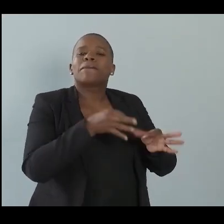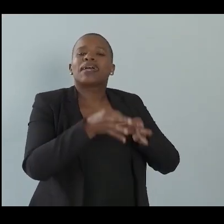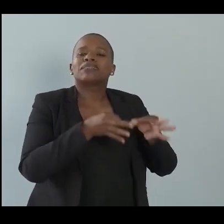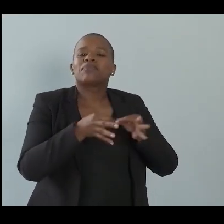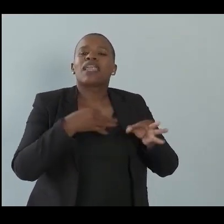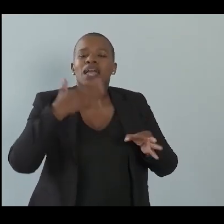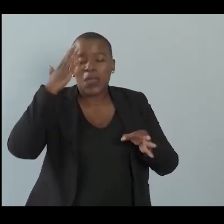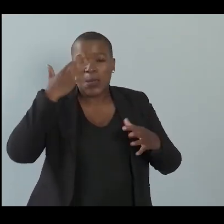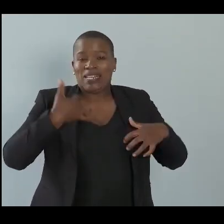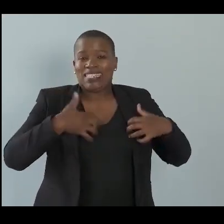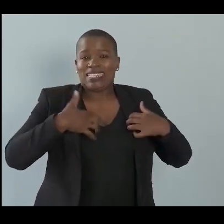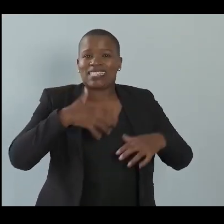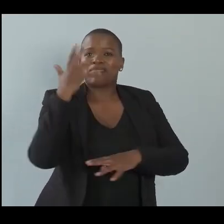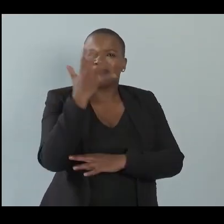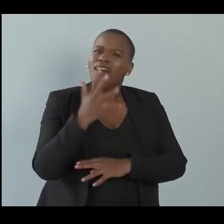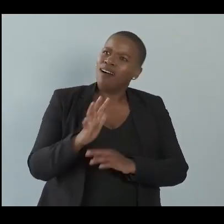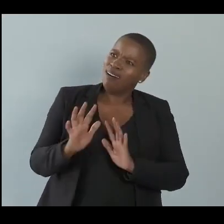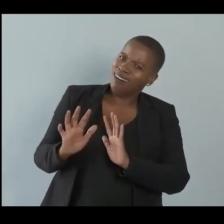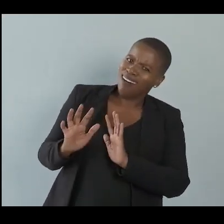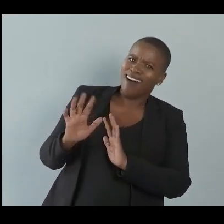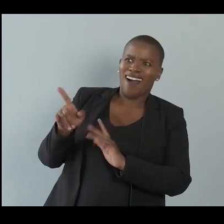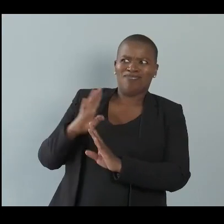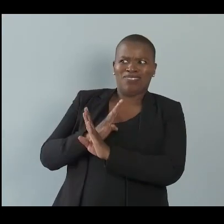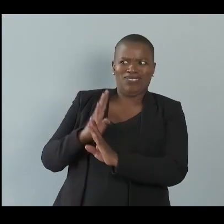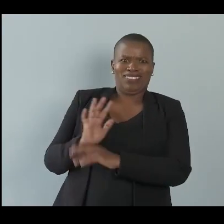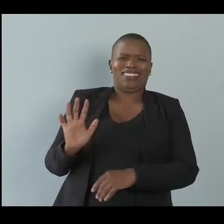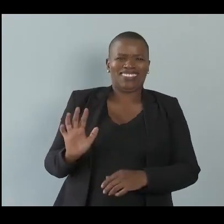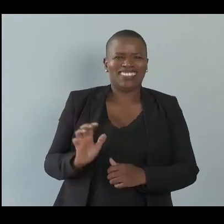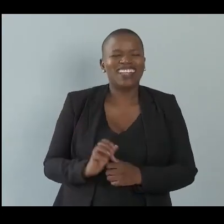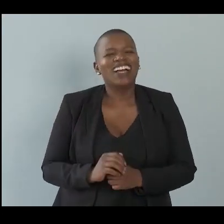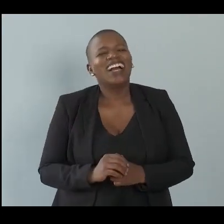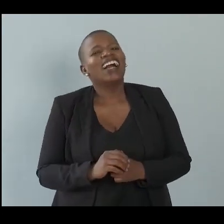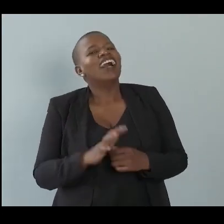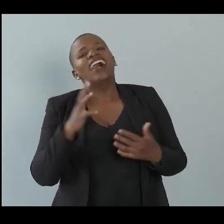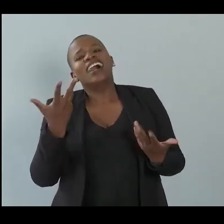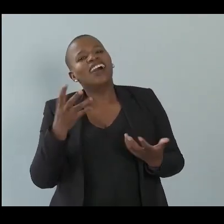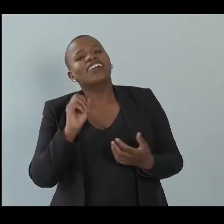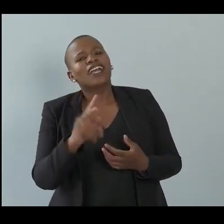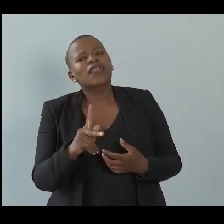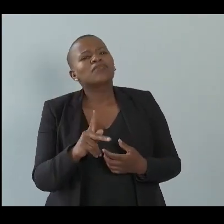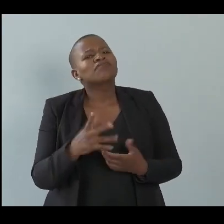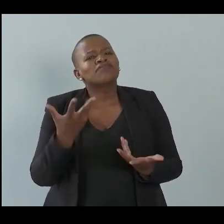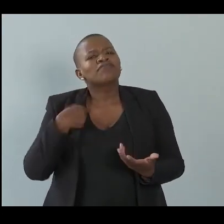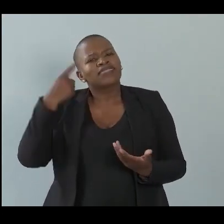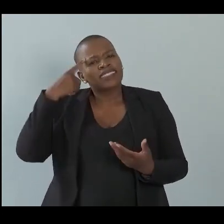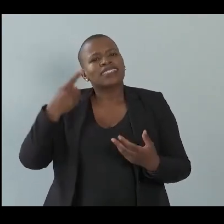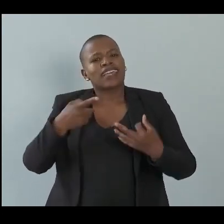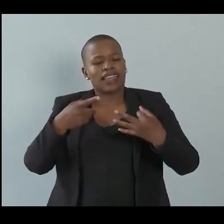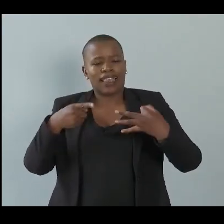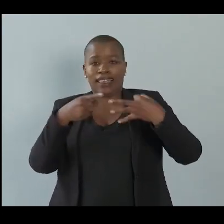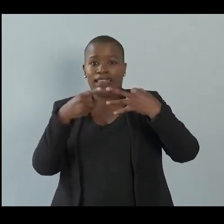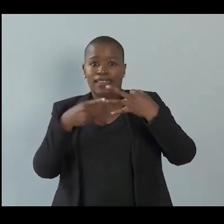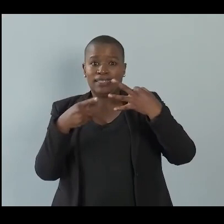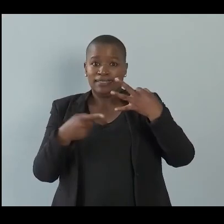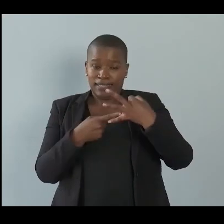the presentation. Don't give away all of our trade secrets. Eh? So look, I think the big three call-outs, we've got 3 products in